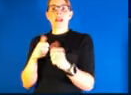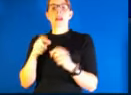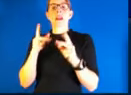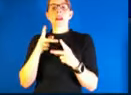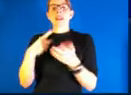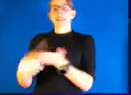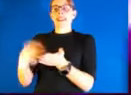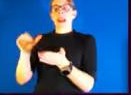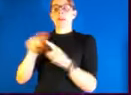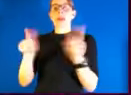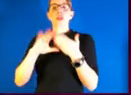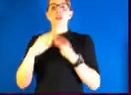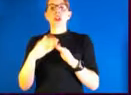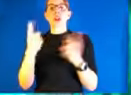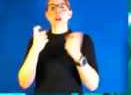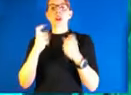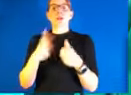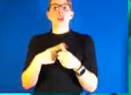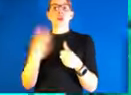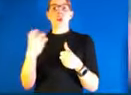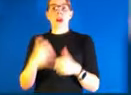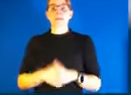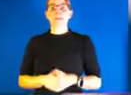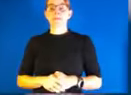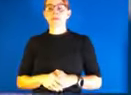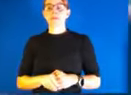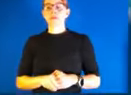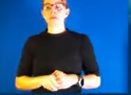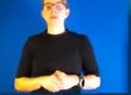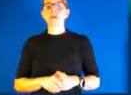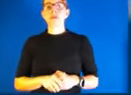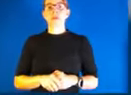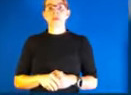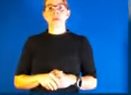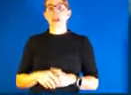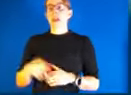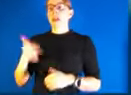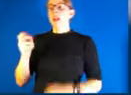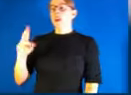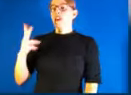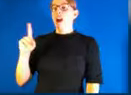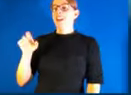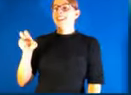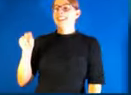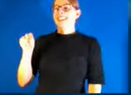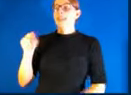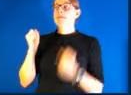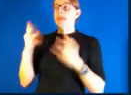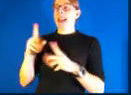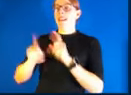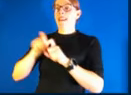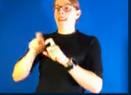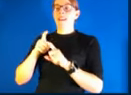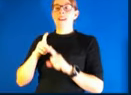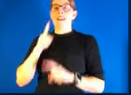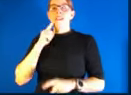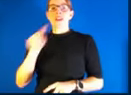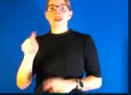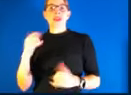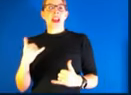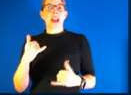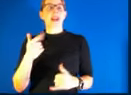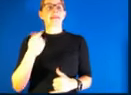community questions from our guests. And Dr. Hawkinson, I do have many for you today, so get ready. But question from Ashley, and Gail, I'll let you just kind of